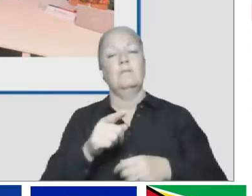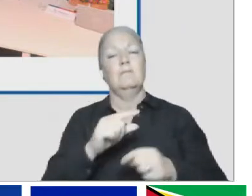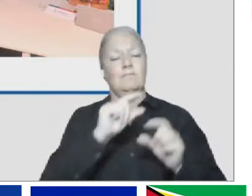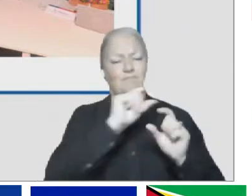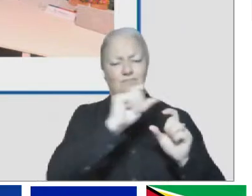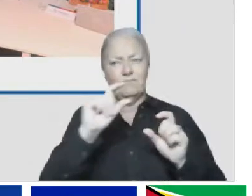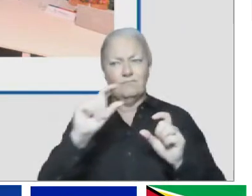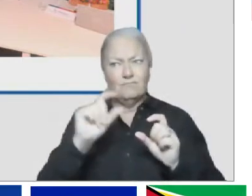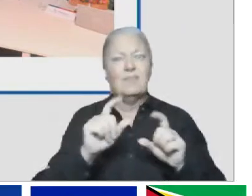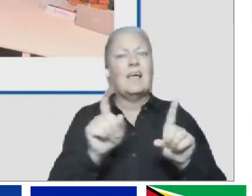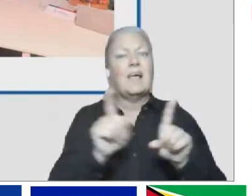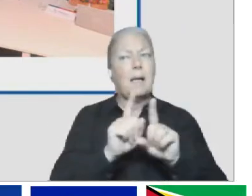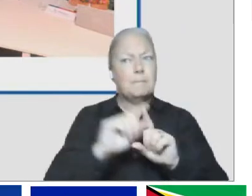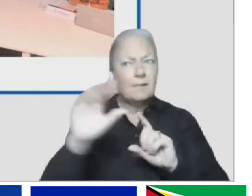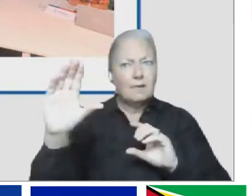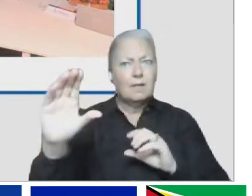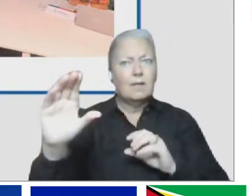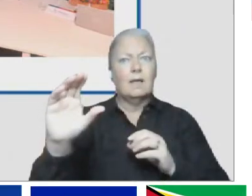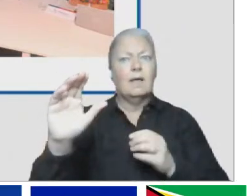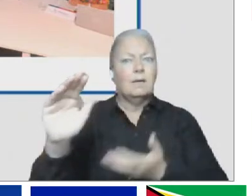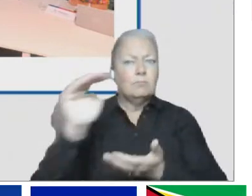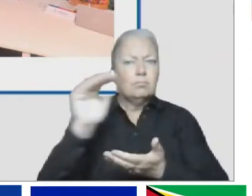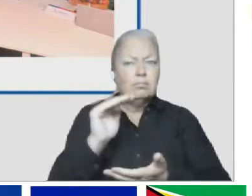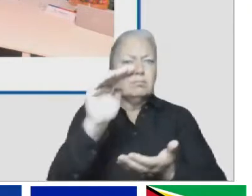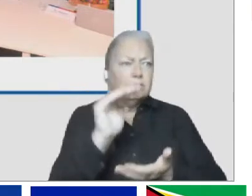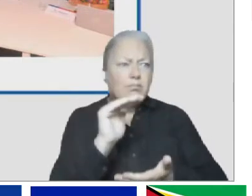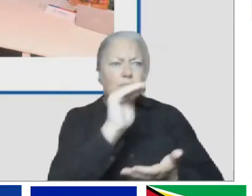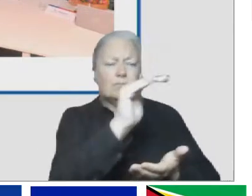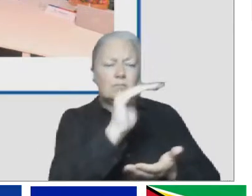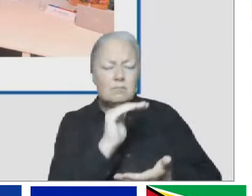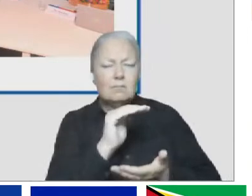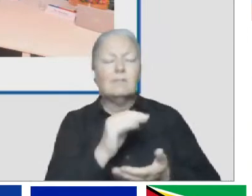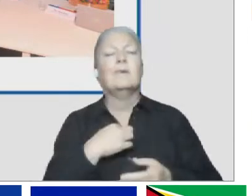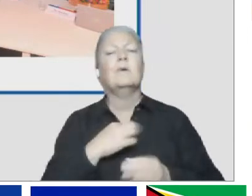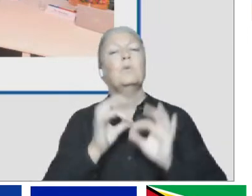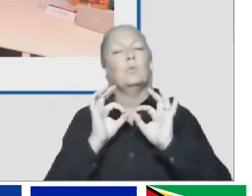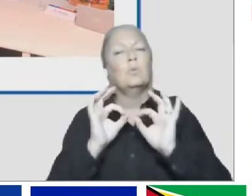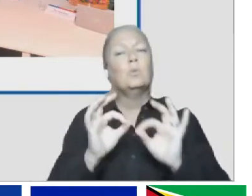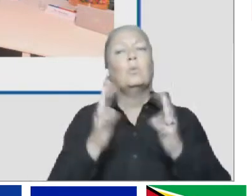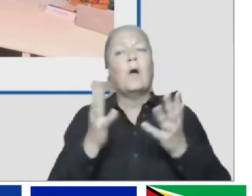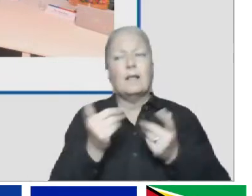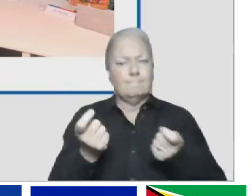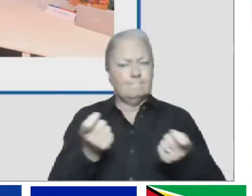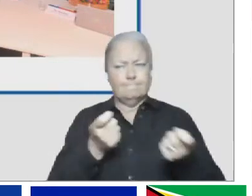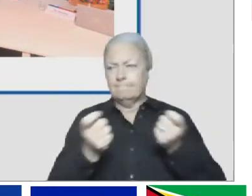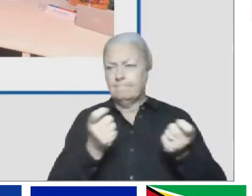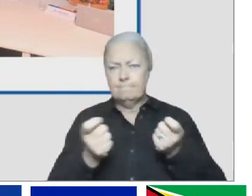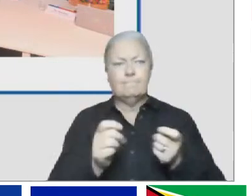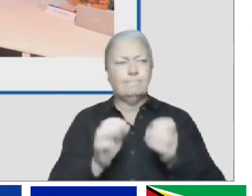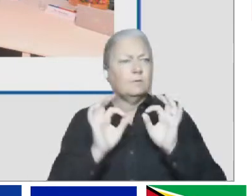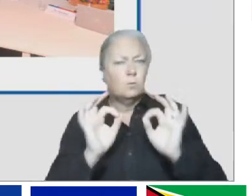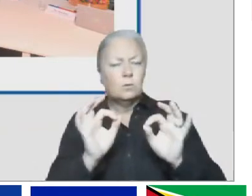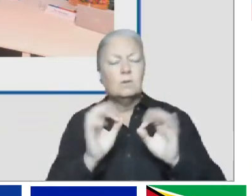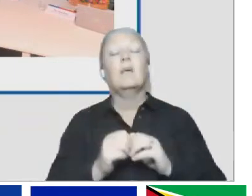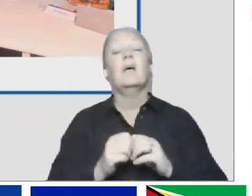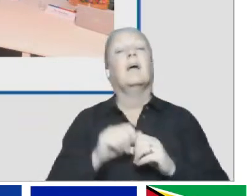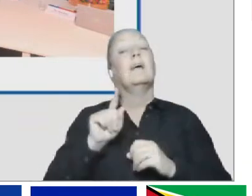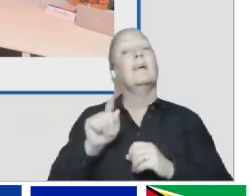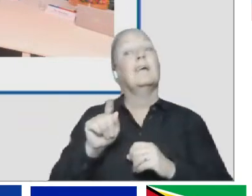control and collaboration with other players here. We have the president with actors from